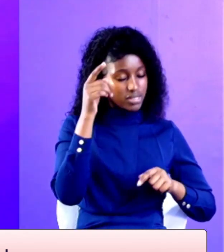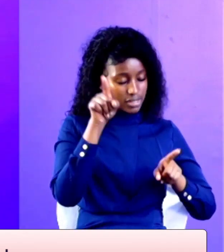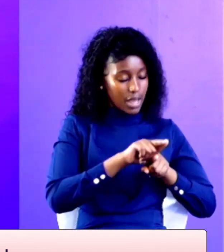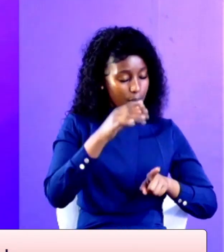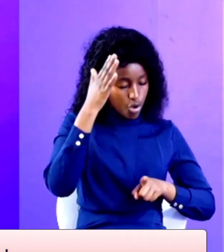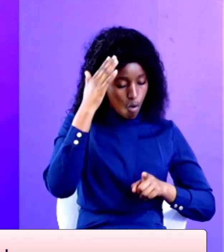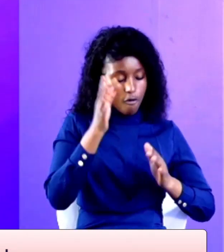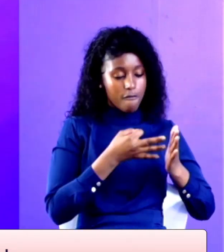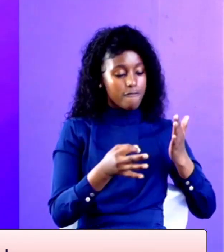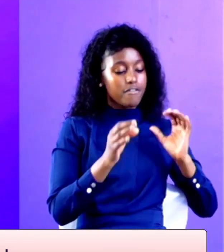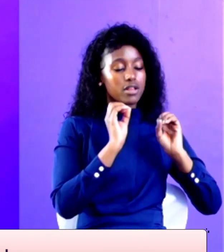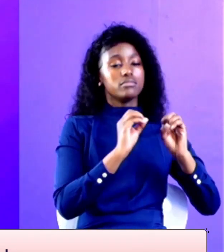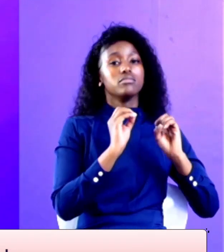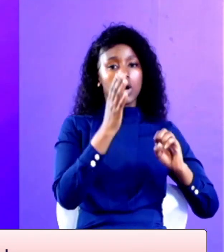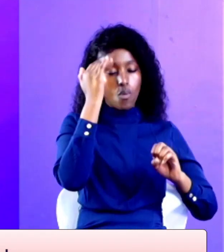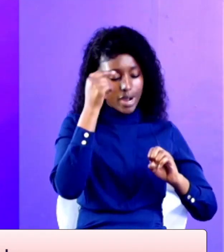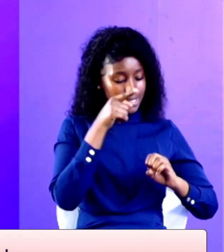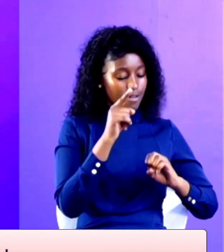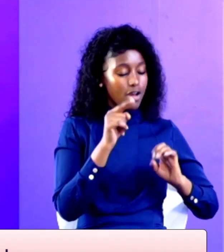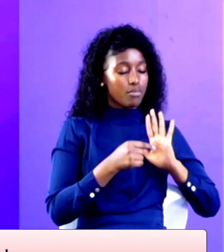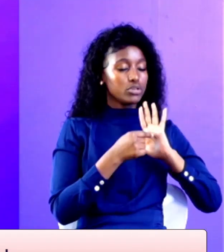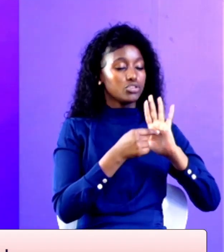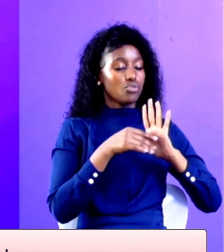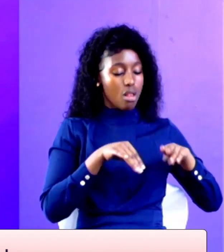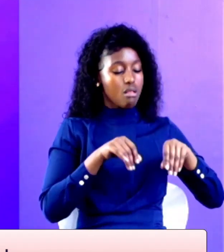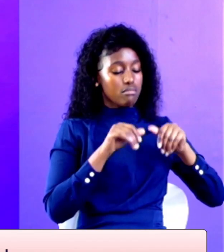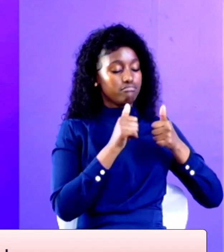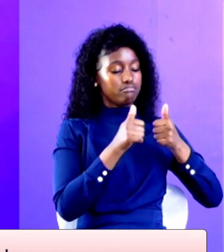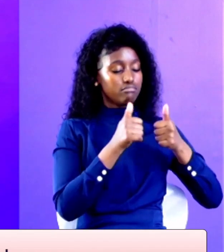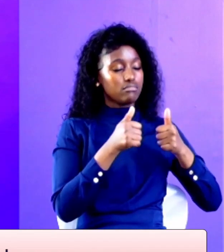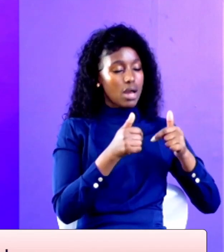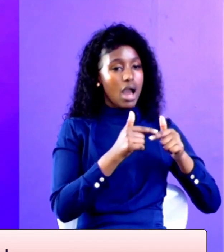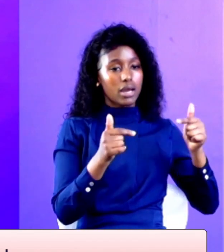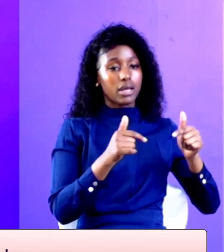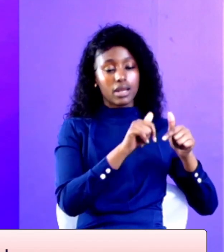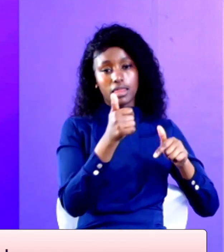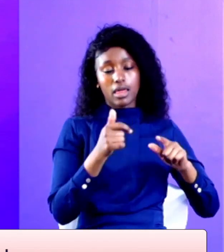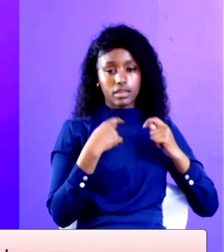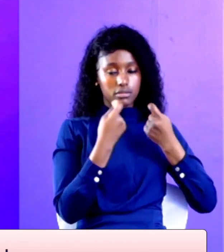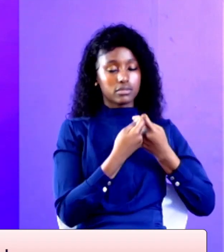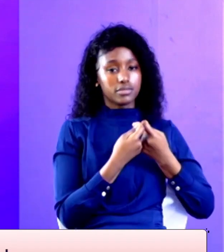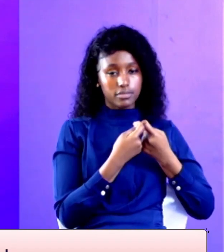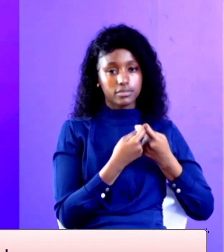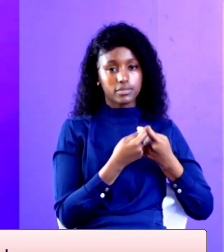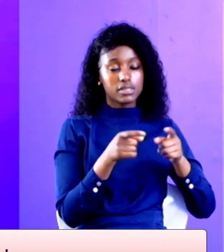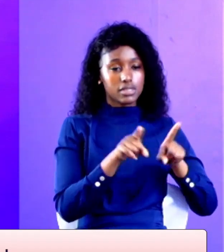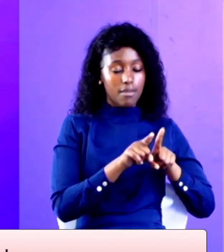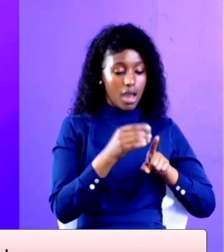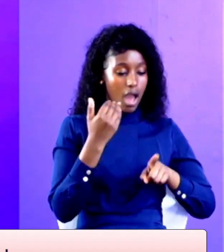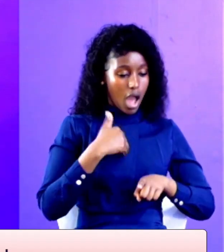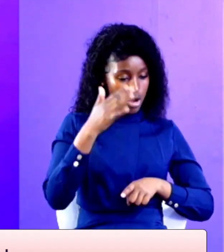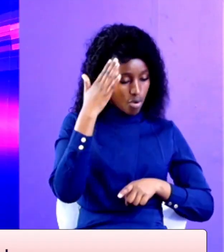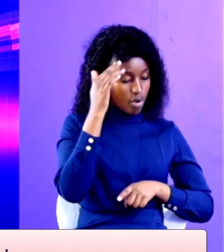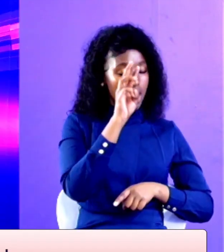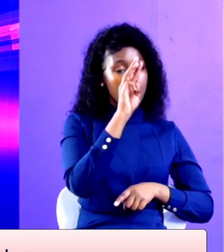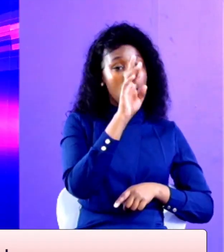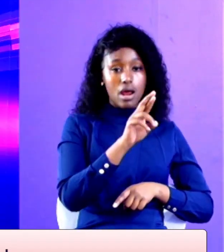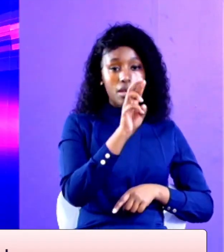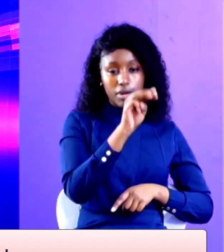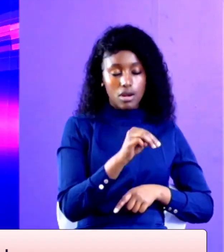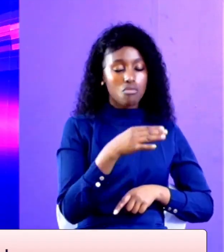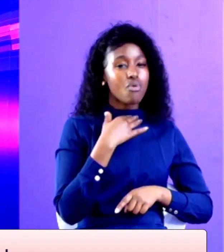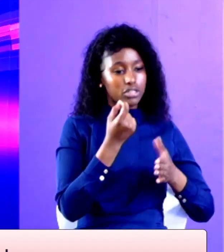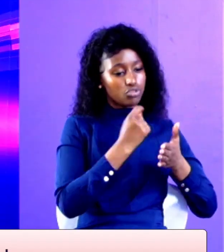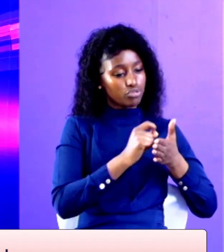shown that against top elite teams. I'm sure even Real Madrid wanted to sign him. But for the first time,